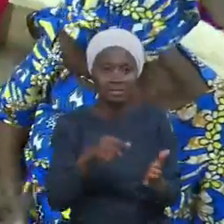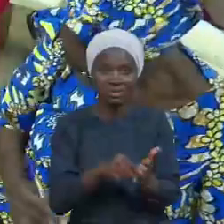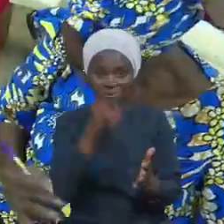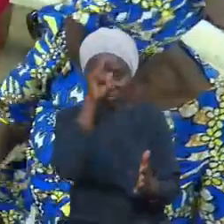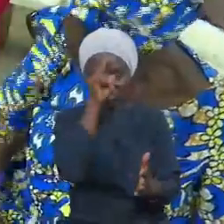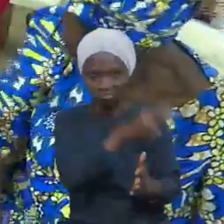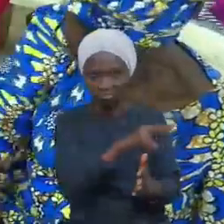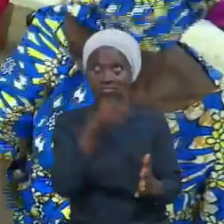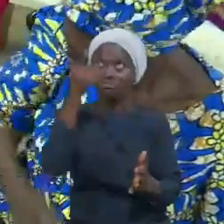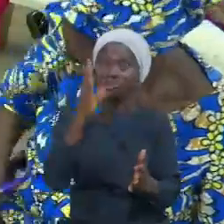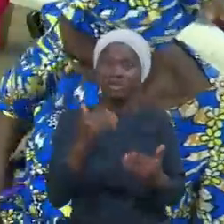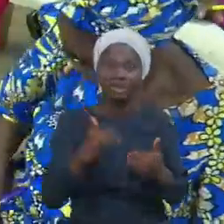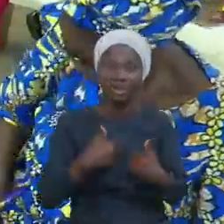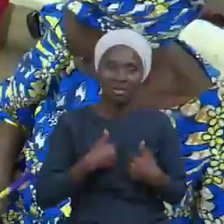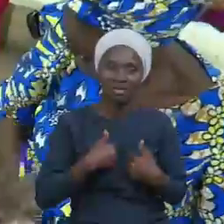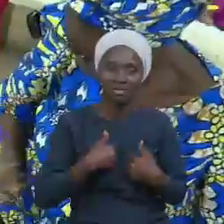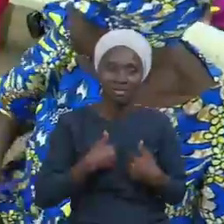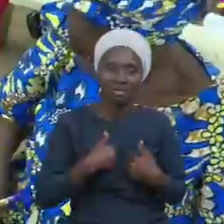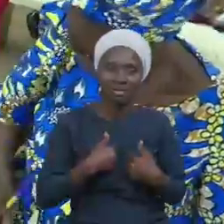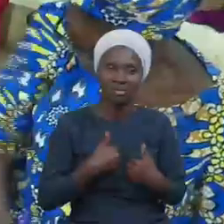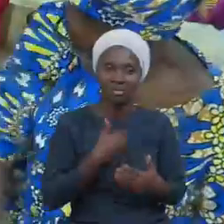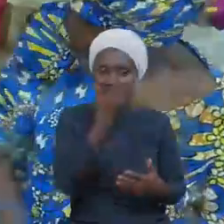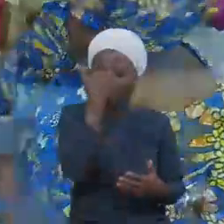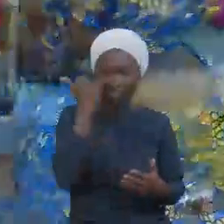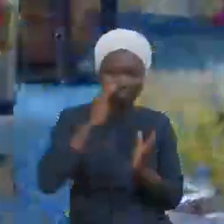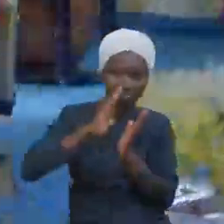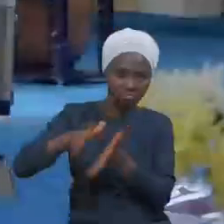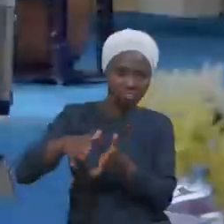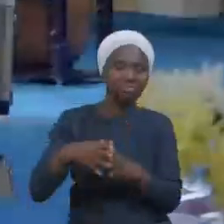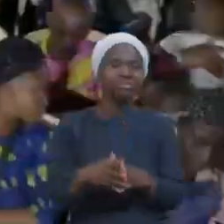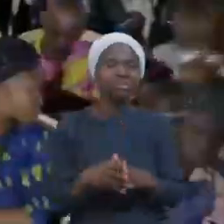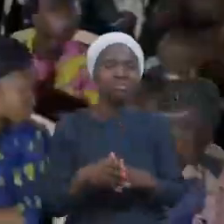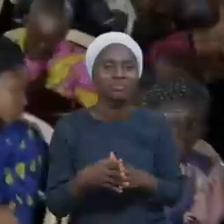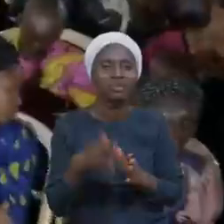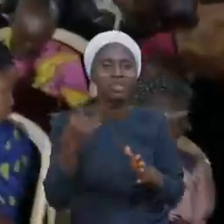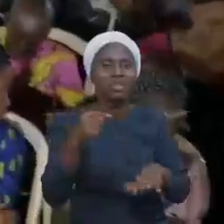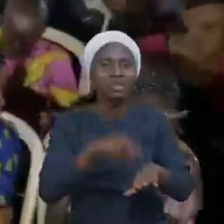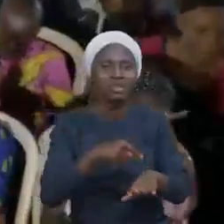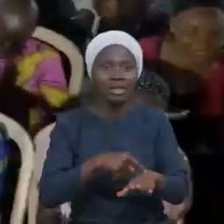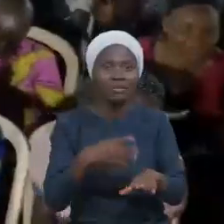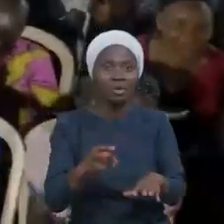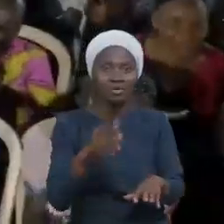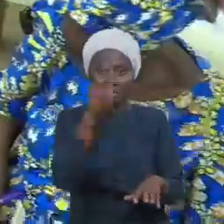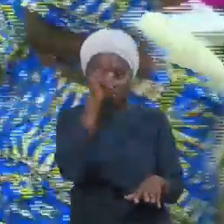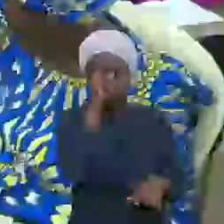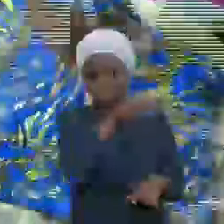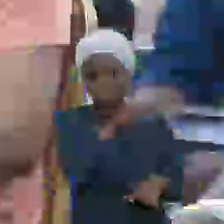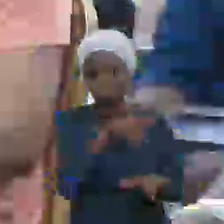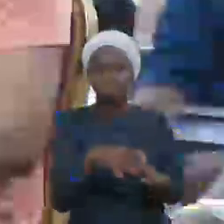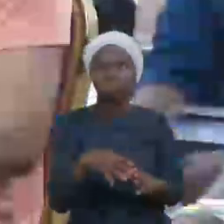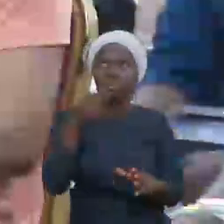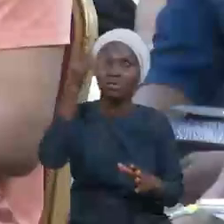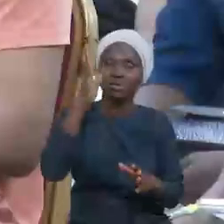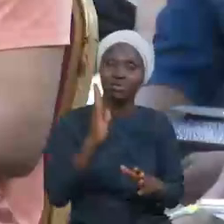ignorance God winked at. The time of ignorance